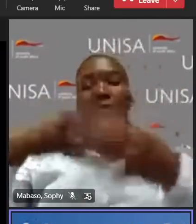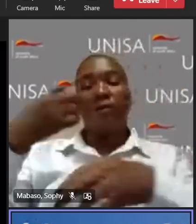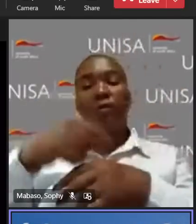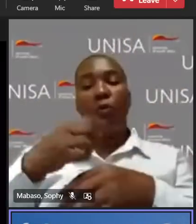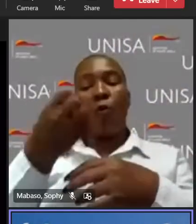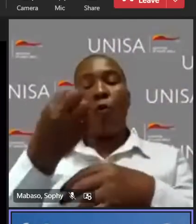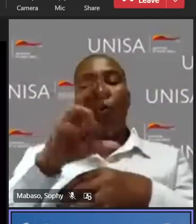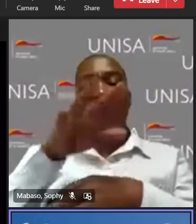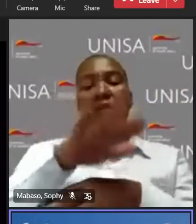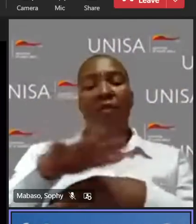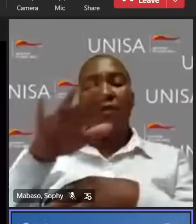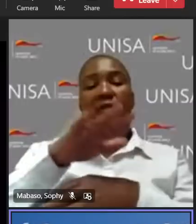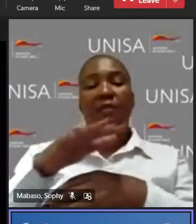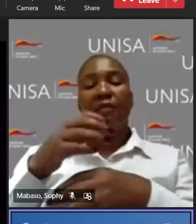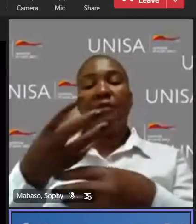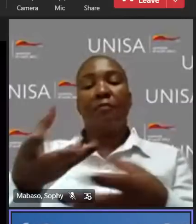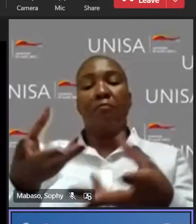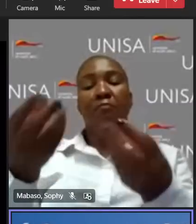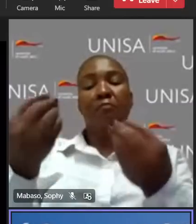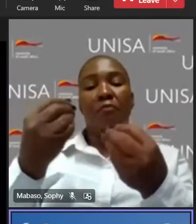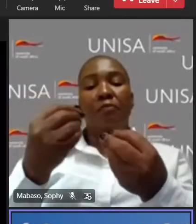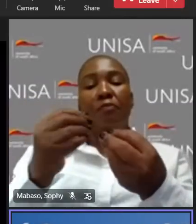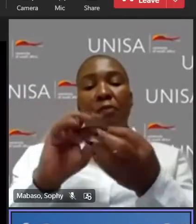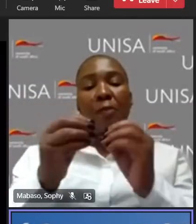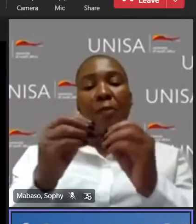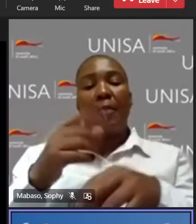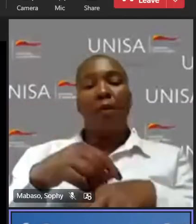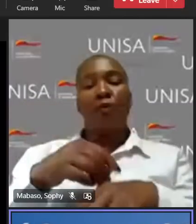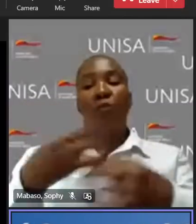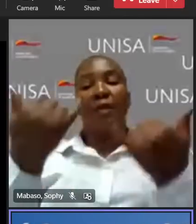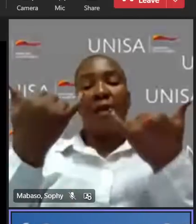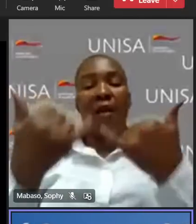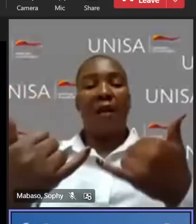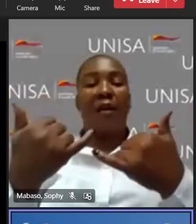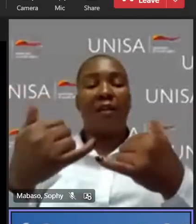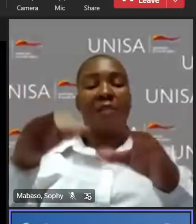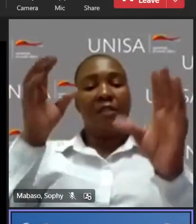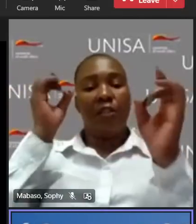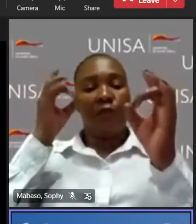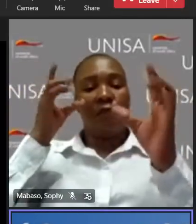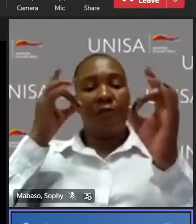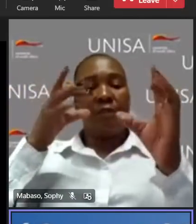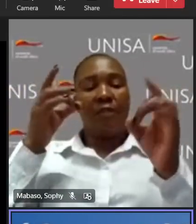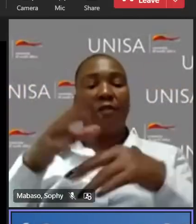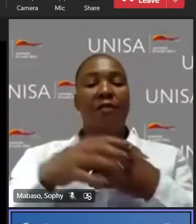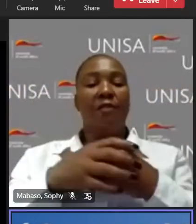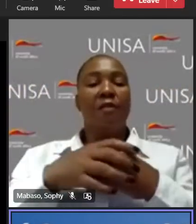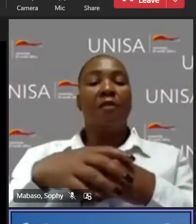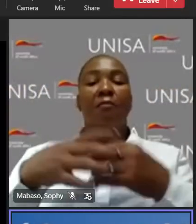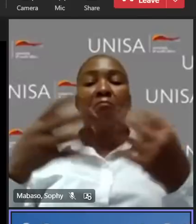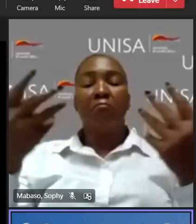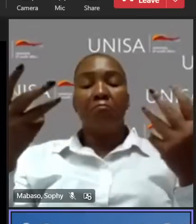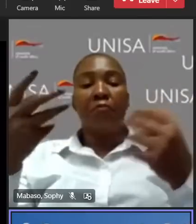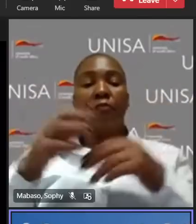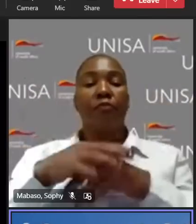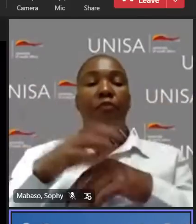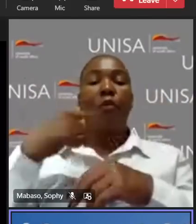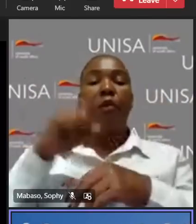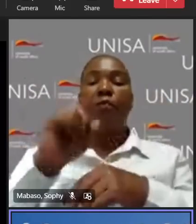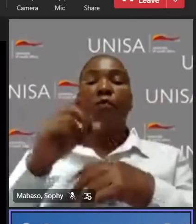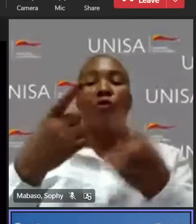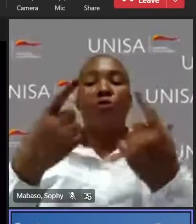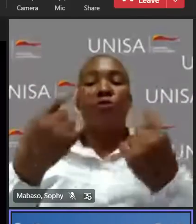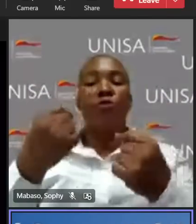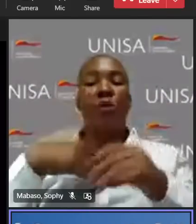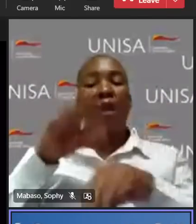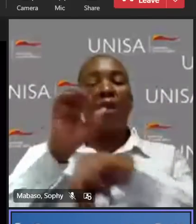portal must have been updated with the current information. So what we do, we advise